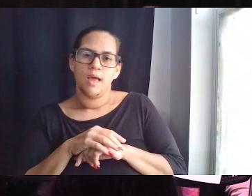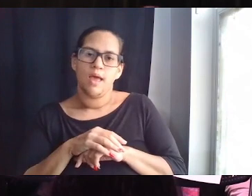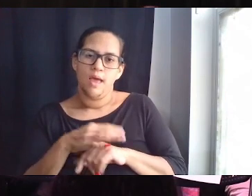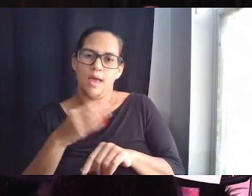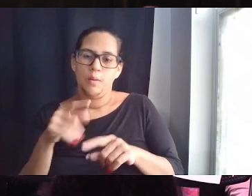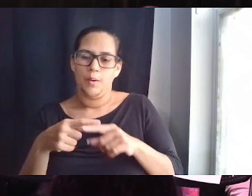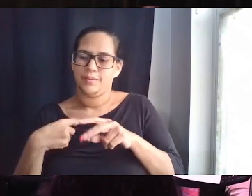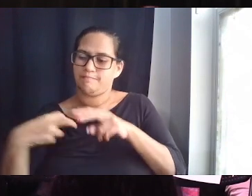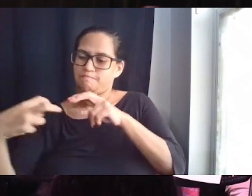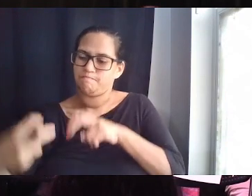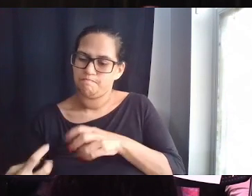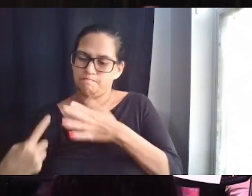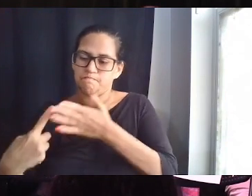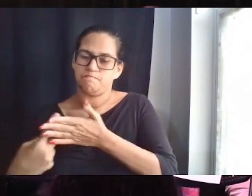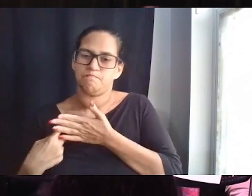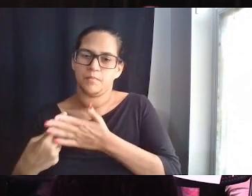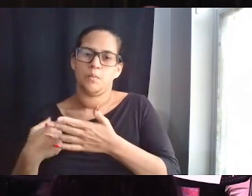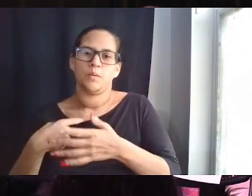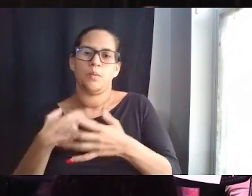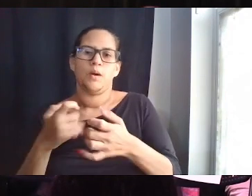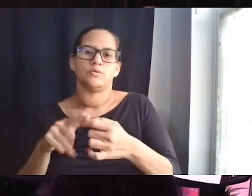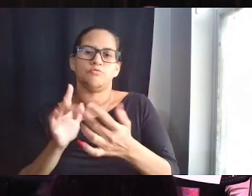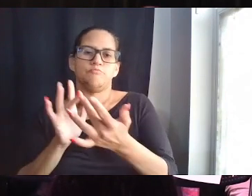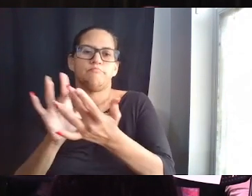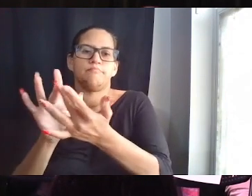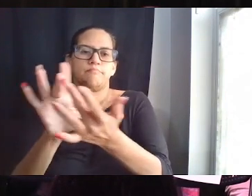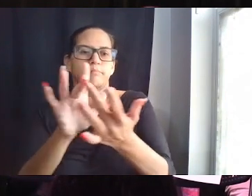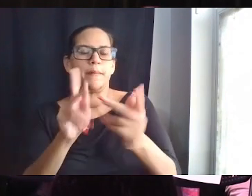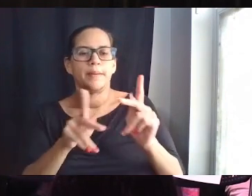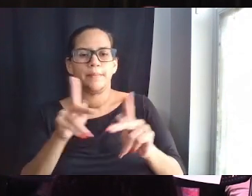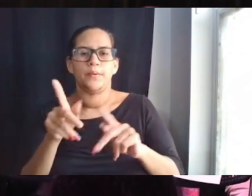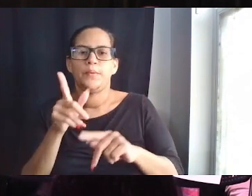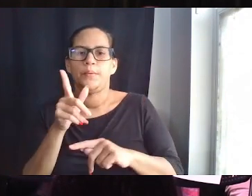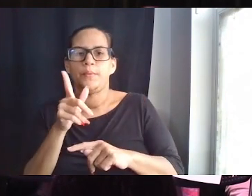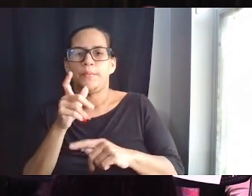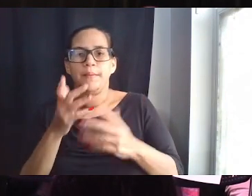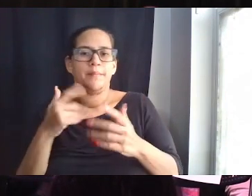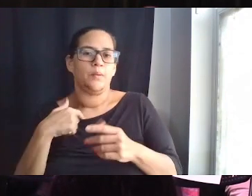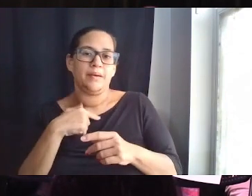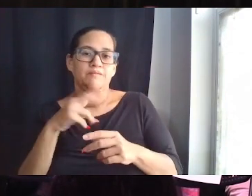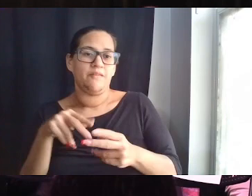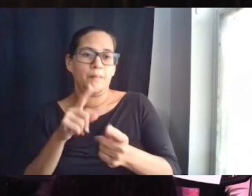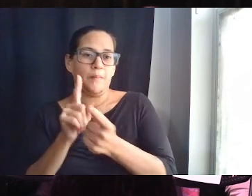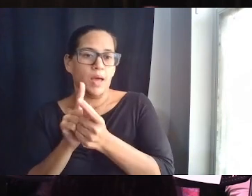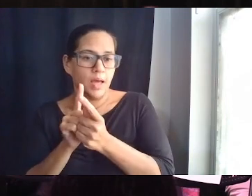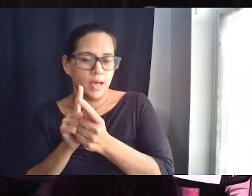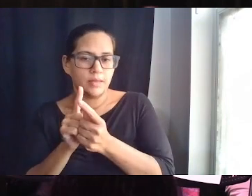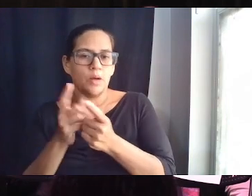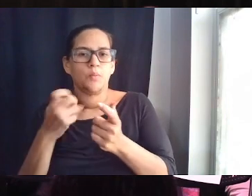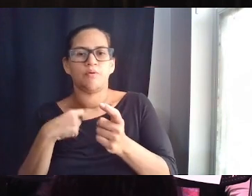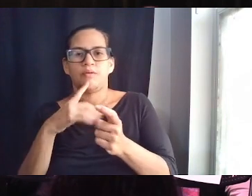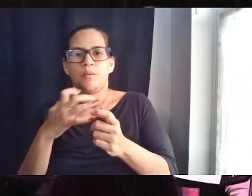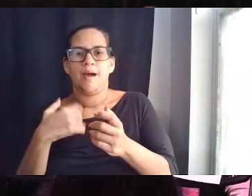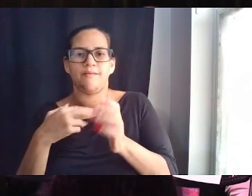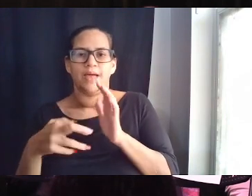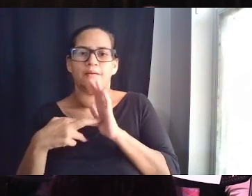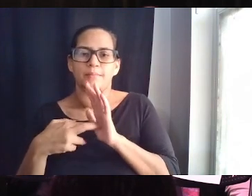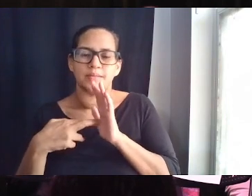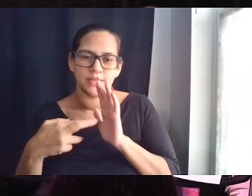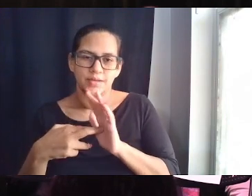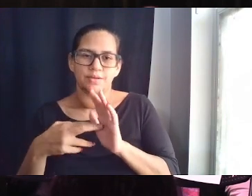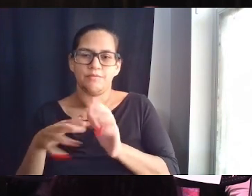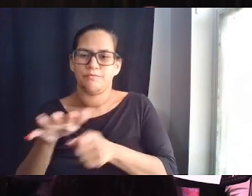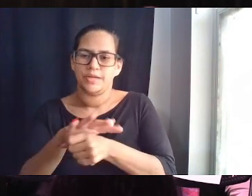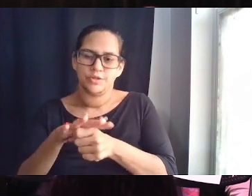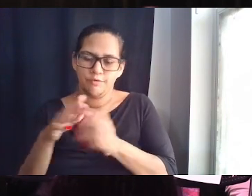we wanted to reach people who maybe we've never met, and we really wanted to have representation, regional representation from all